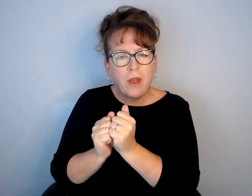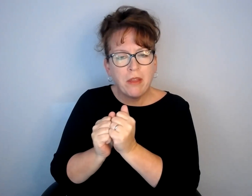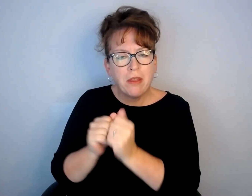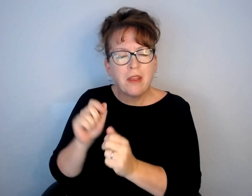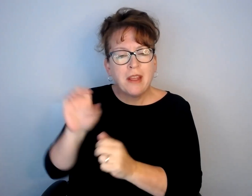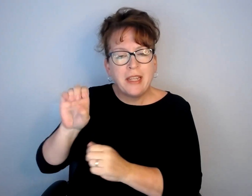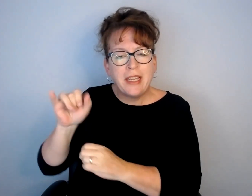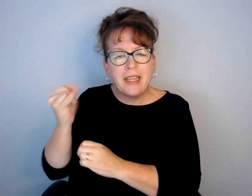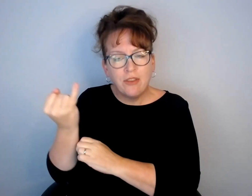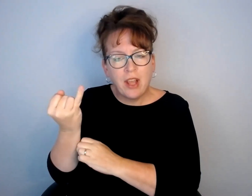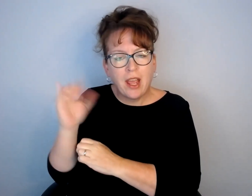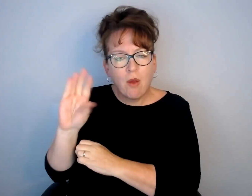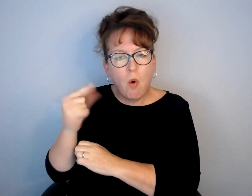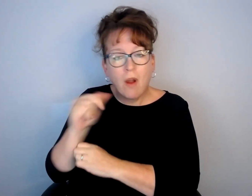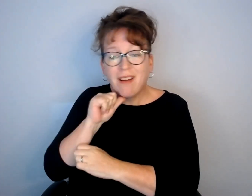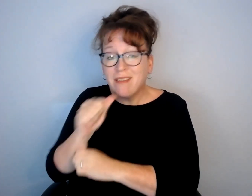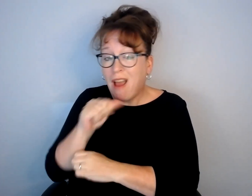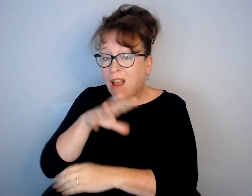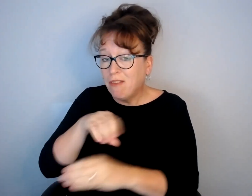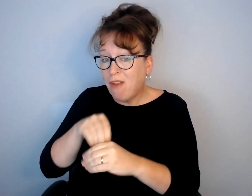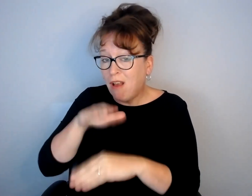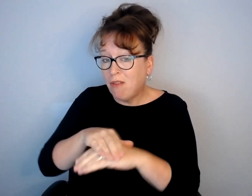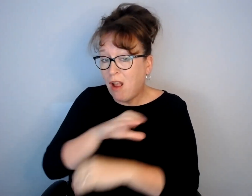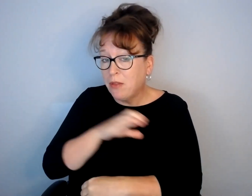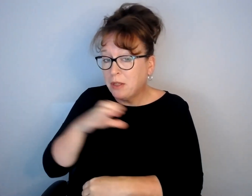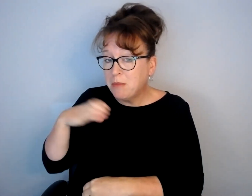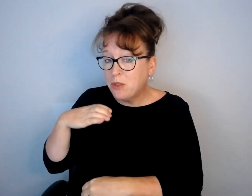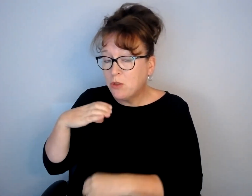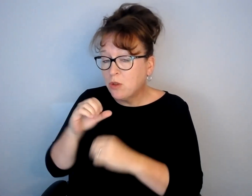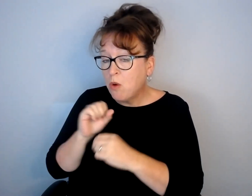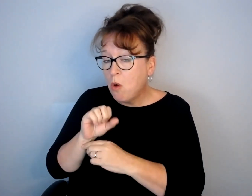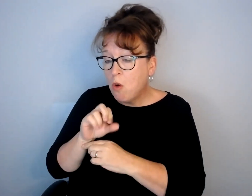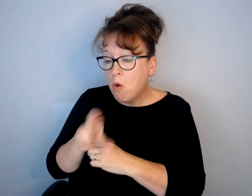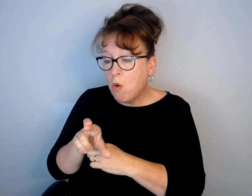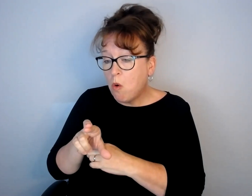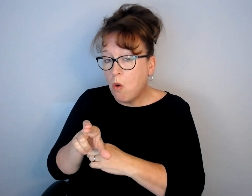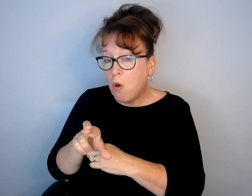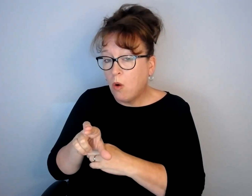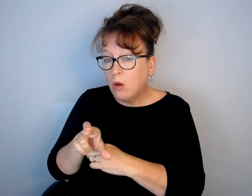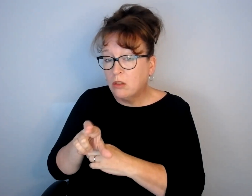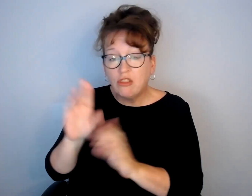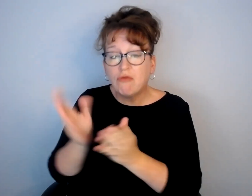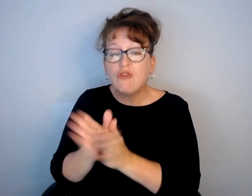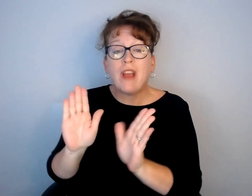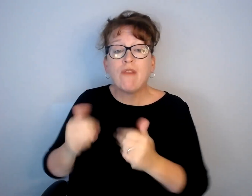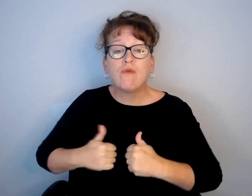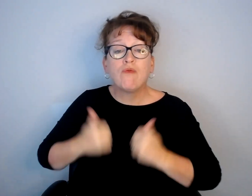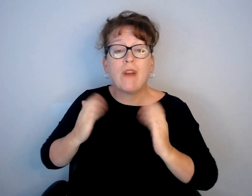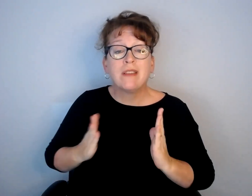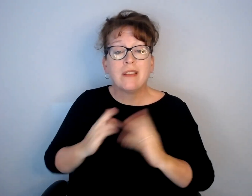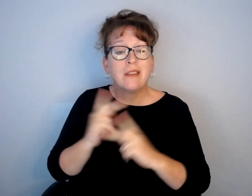on the commission themselves, and or just residents in places where